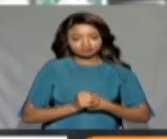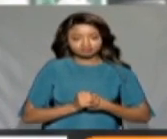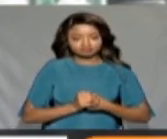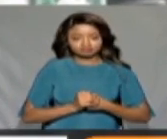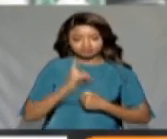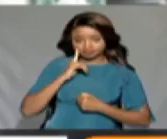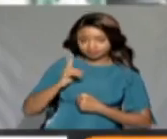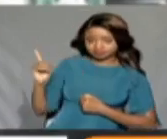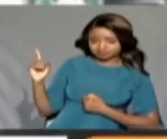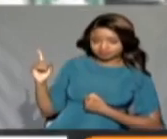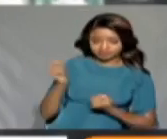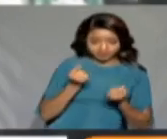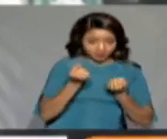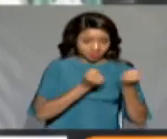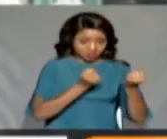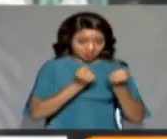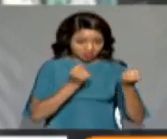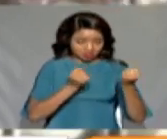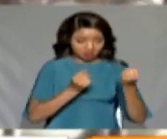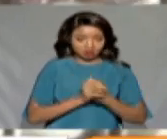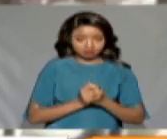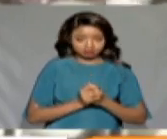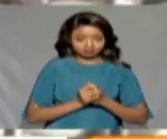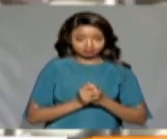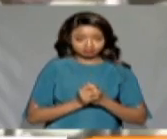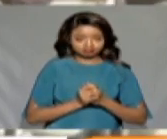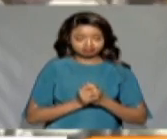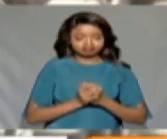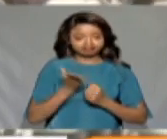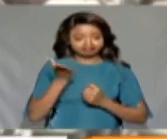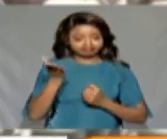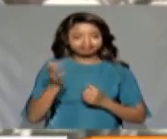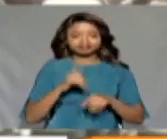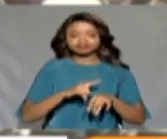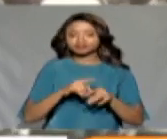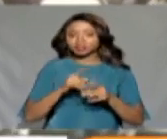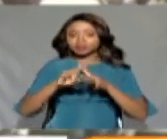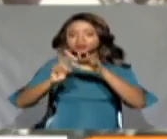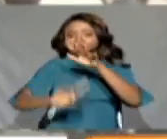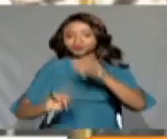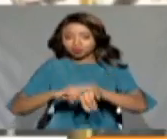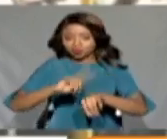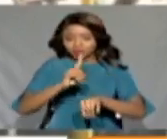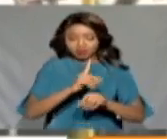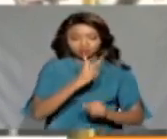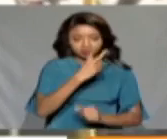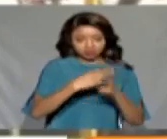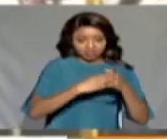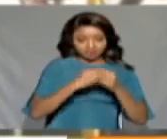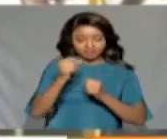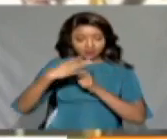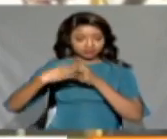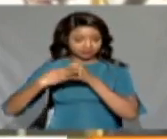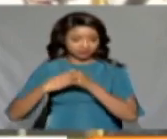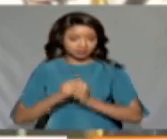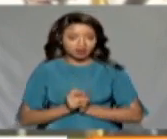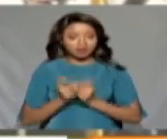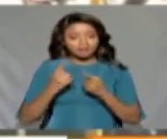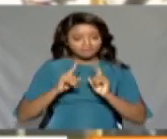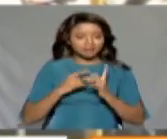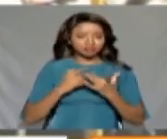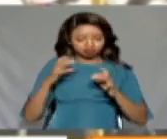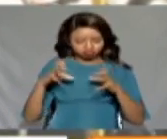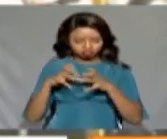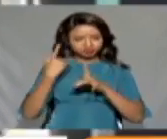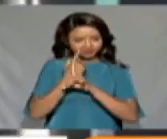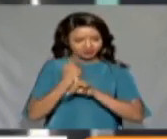The vehicle, which the victims were in, slipped off MV Harambe Ferry on September 29th, found following efforts by a multi-agency team led